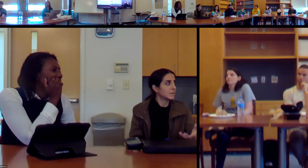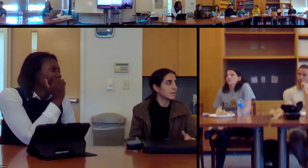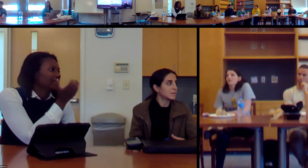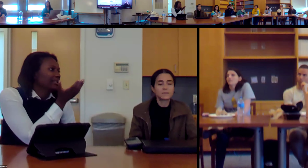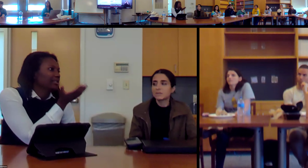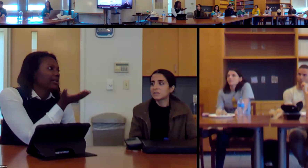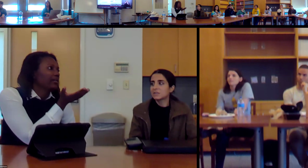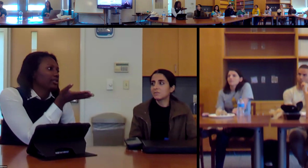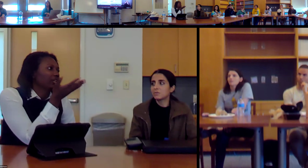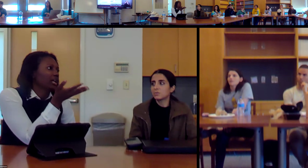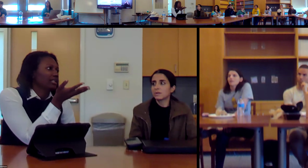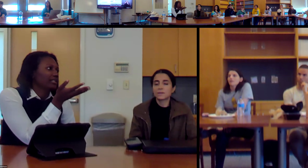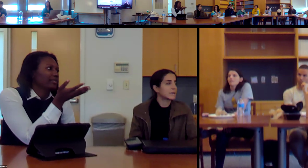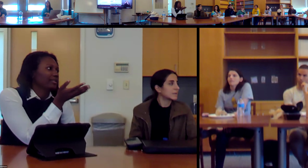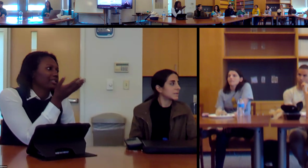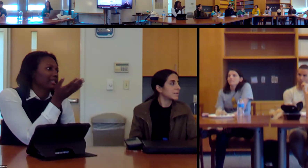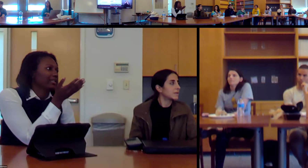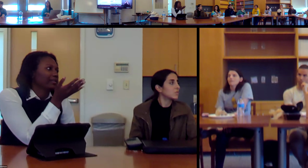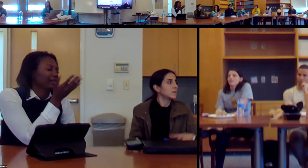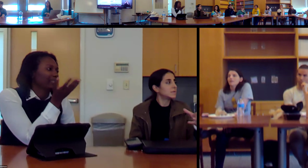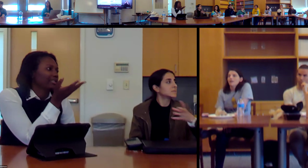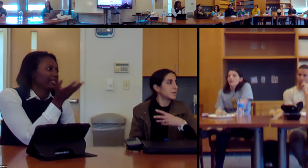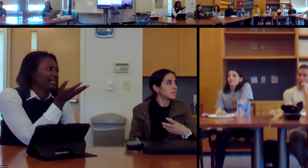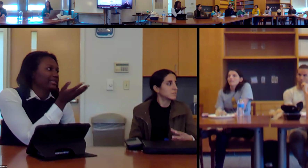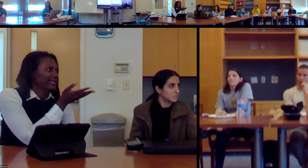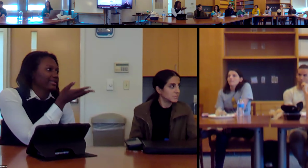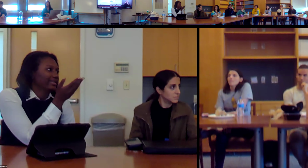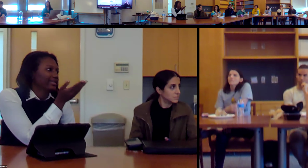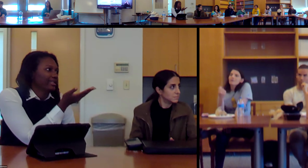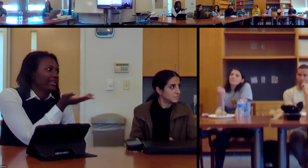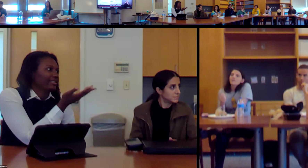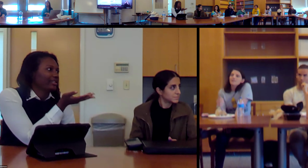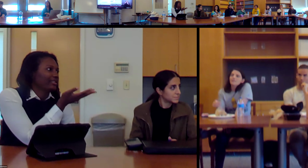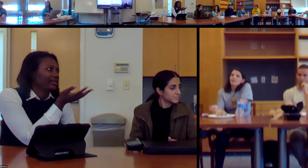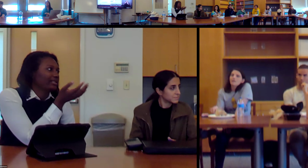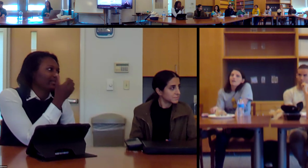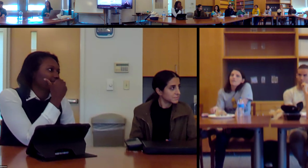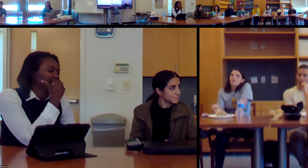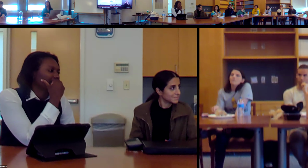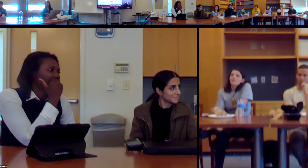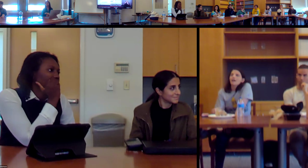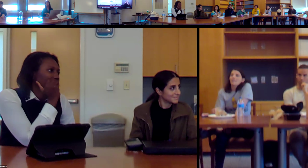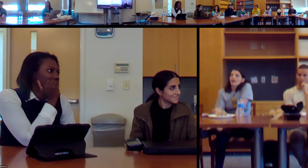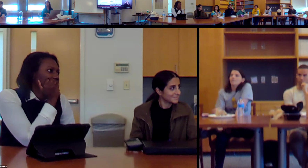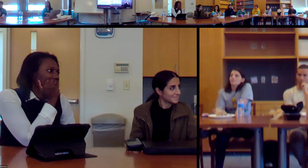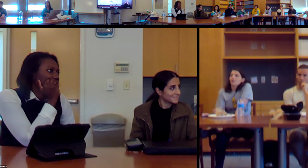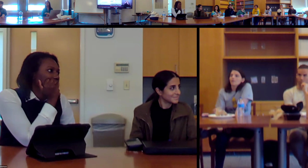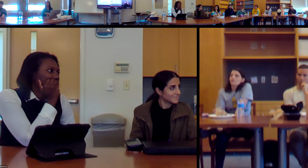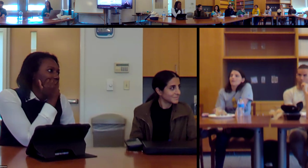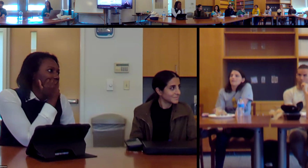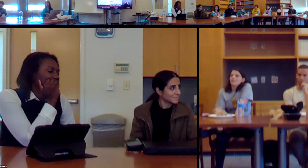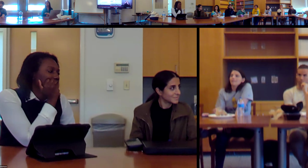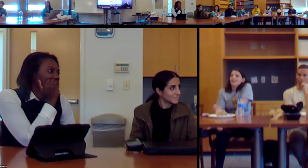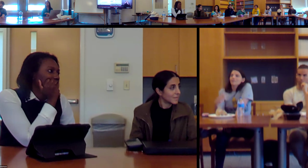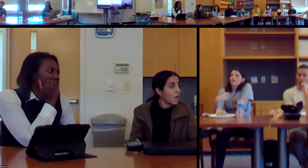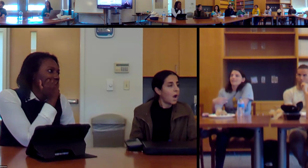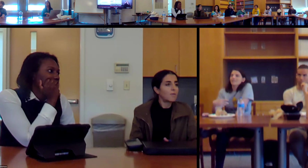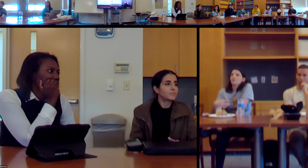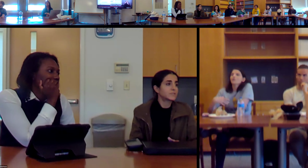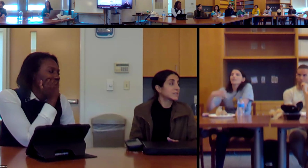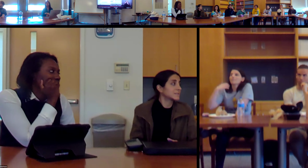they can. And that's why you go, Give you you- talk to them, exactly, you're and they talking give you about all these ideas about- limitations and like, But that they would ask all mean- these questions. That would mean so. you'd have to have some knowledge, right?